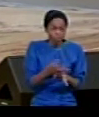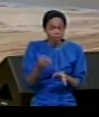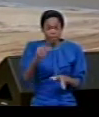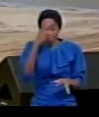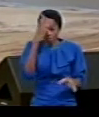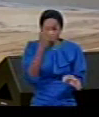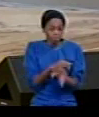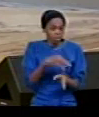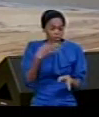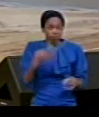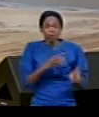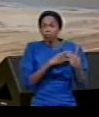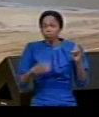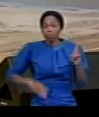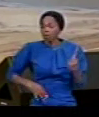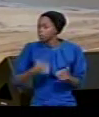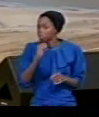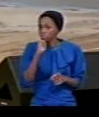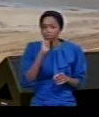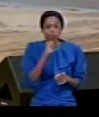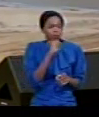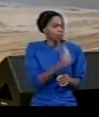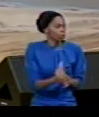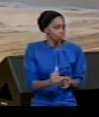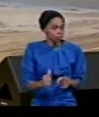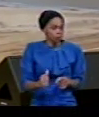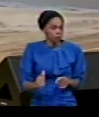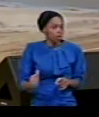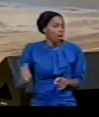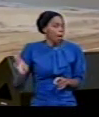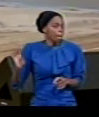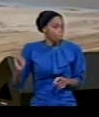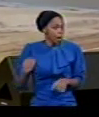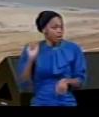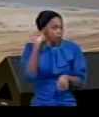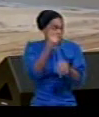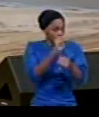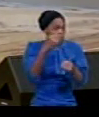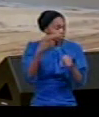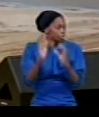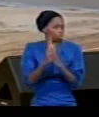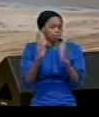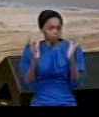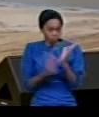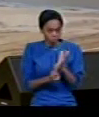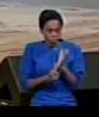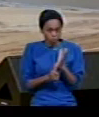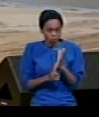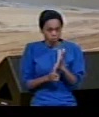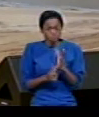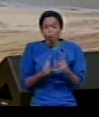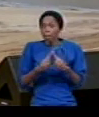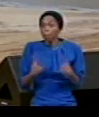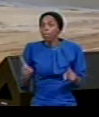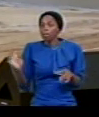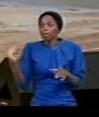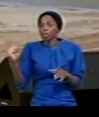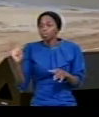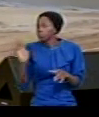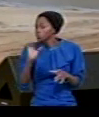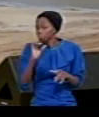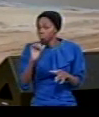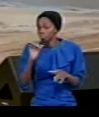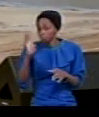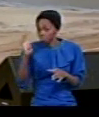of Christ, and not by the works of the law. For by the works of the law